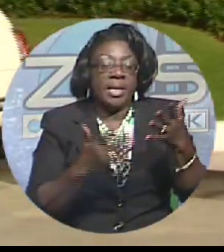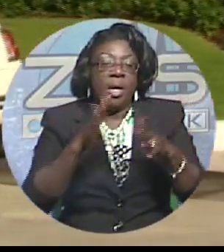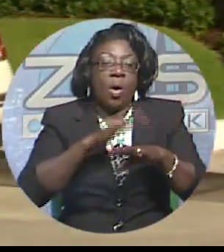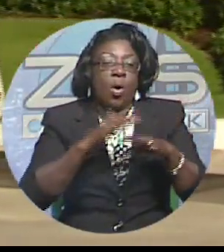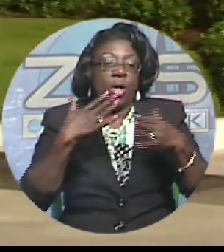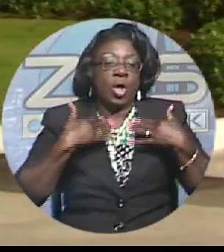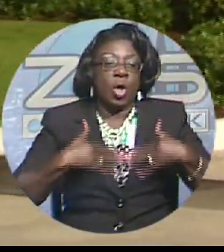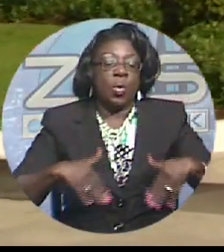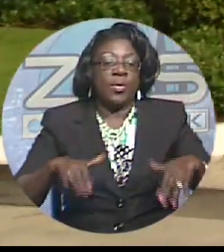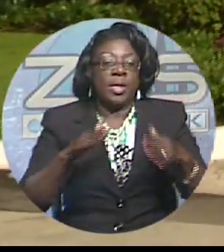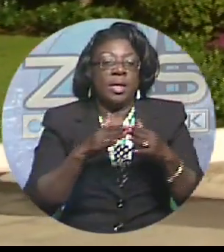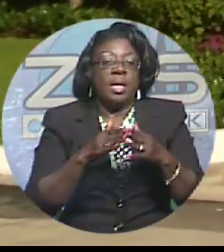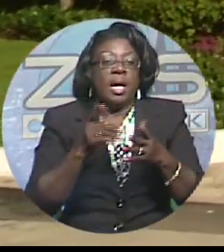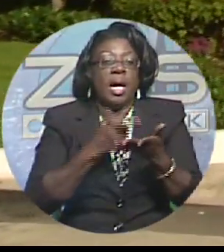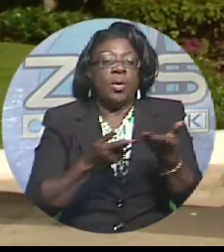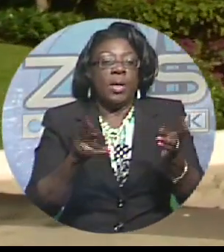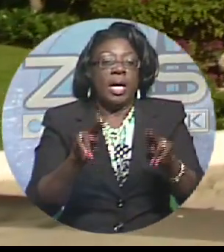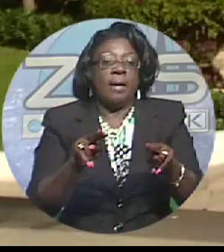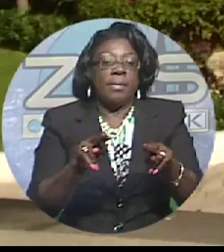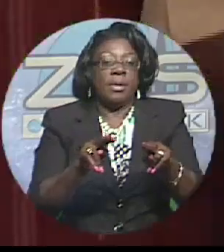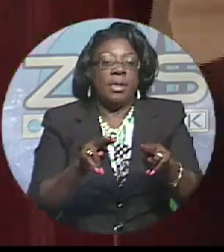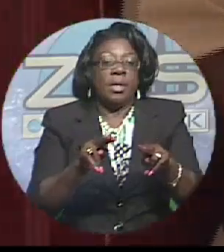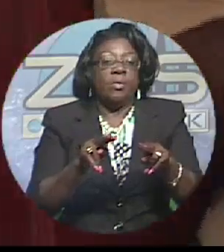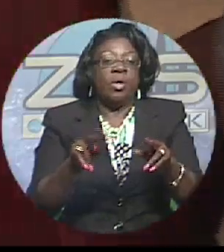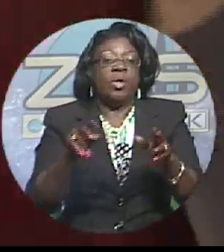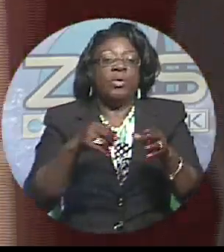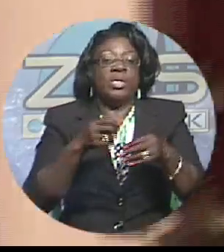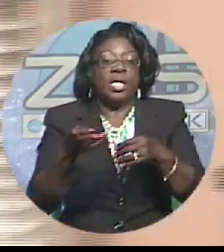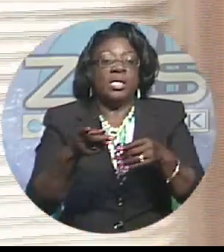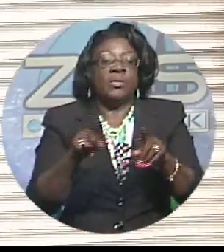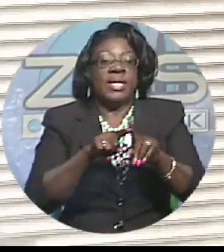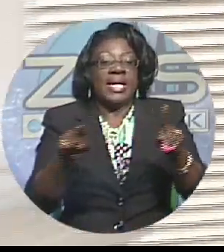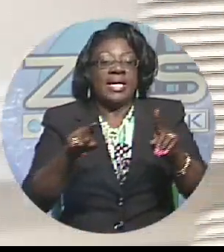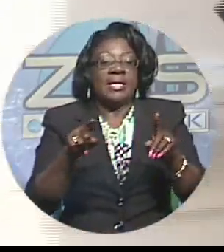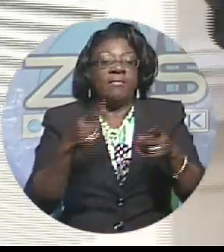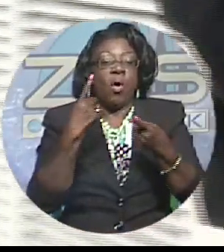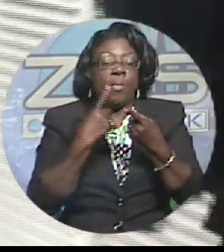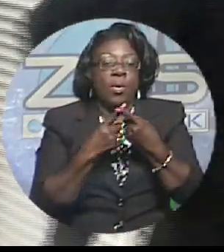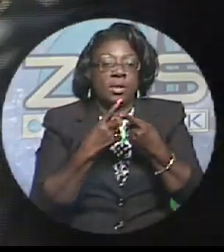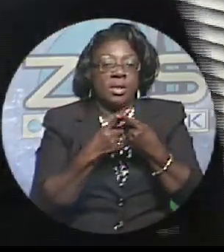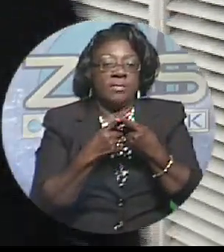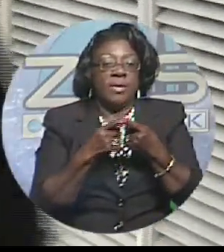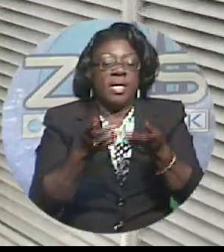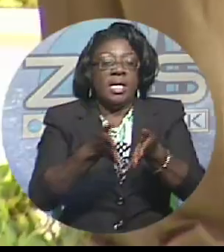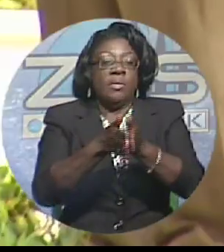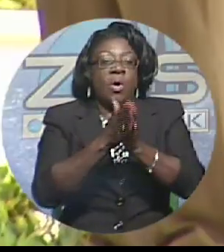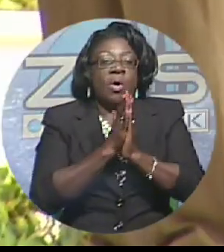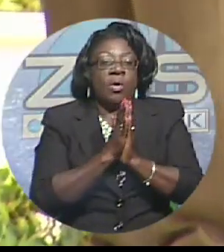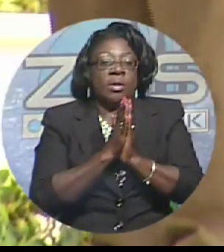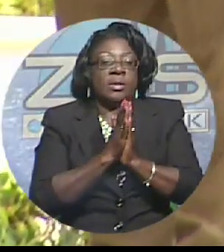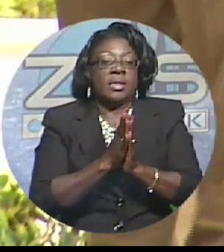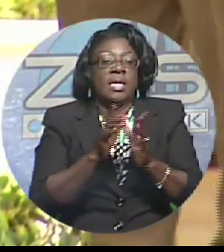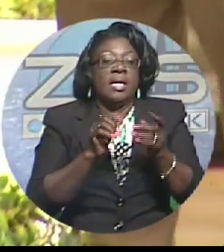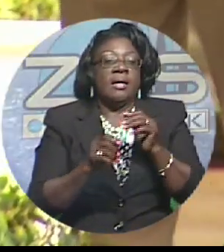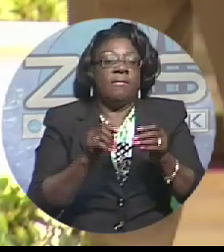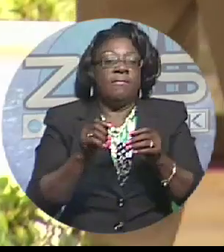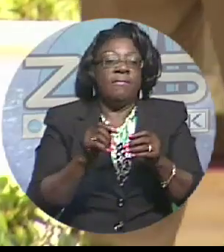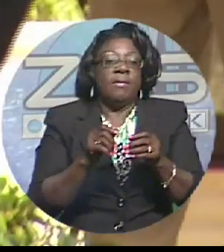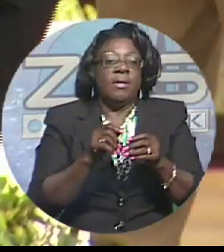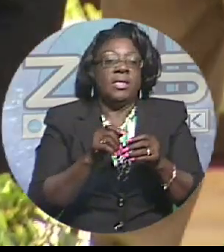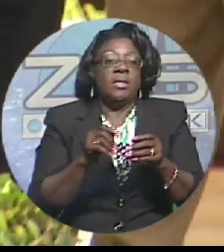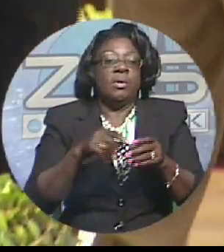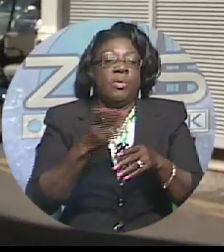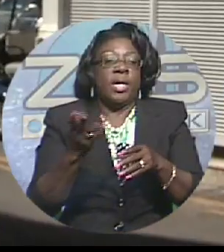happens if the results are negative or positive. Defense attorney Mira DeSeal also asked Inspector King if she had seen the multicolored